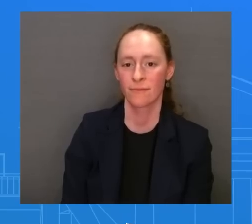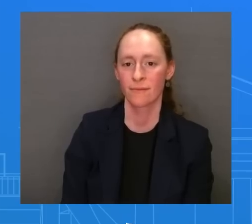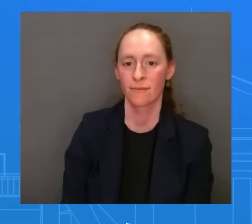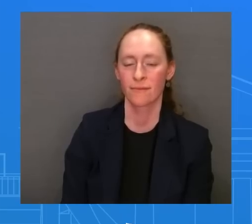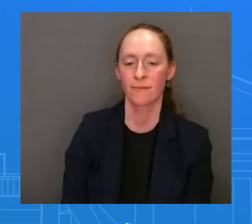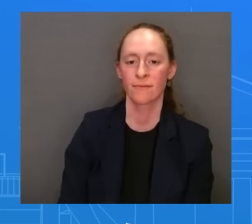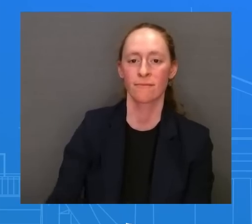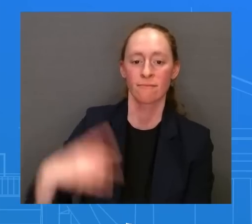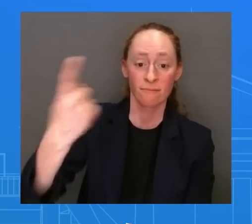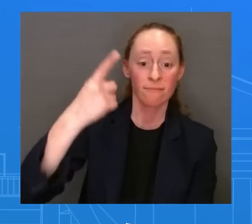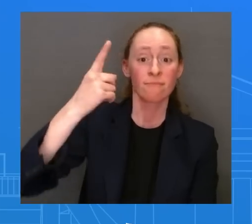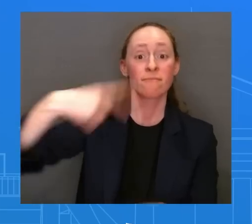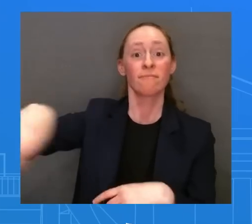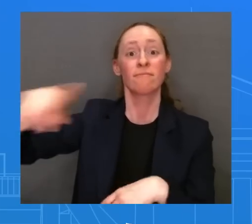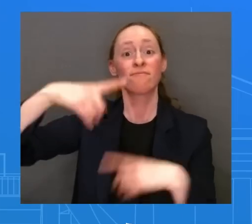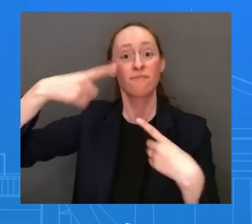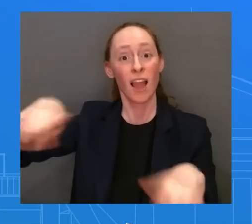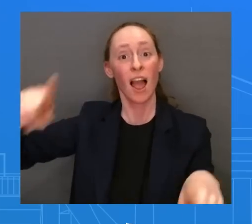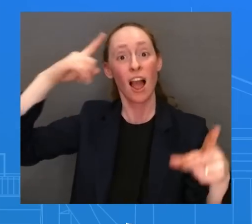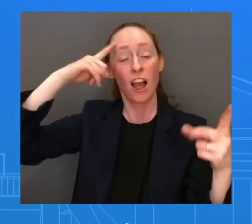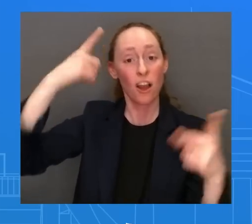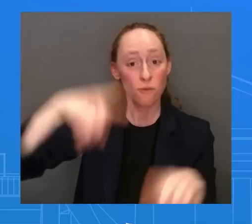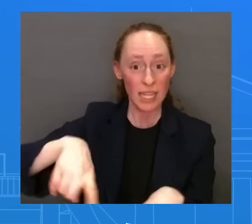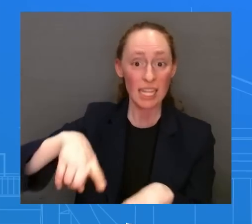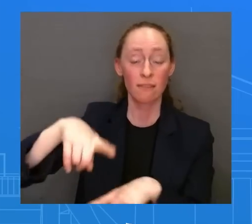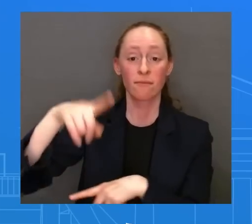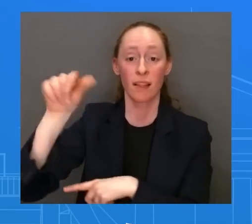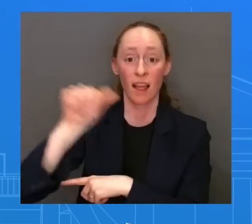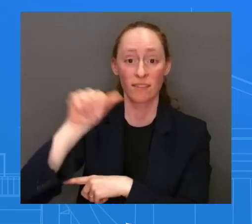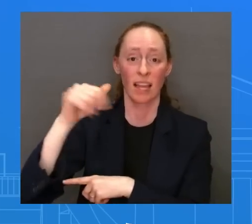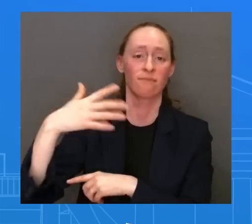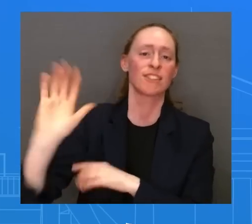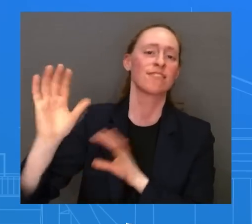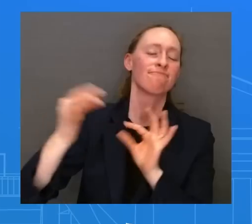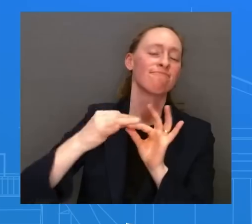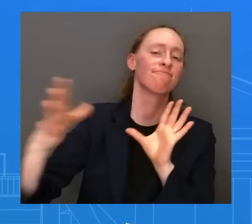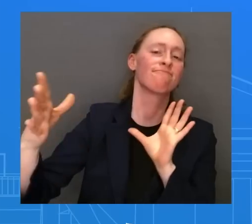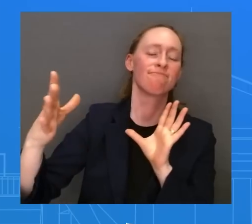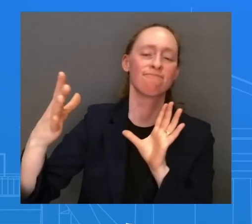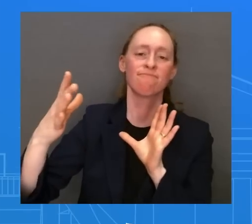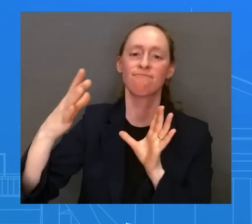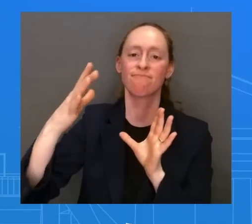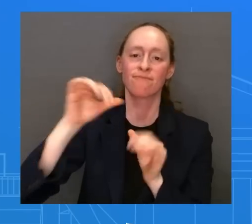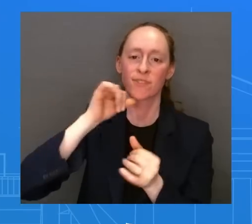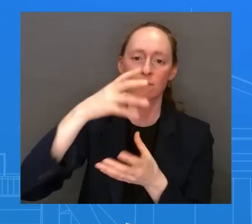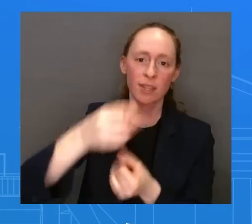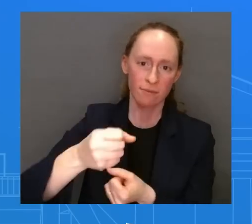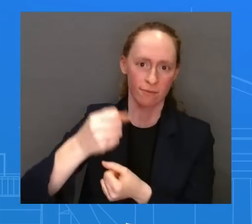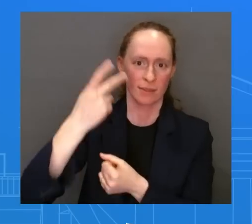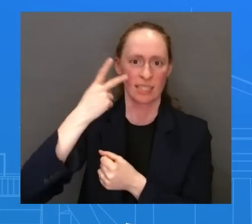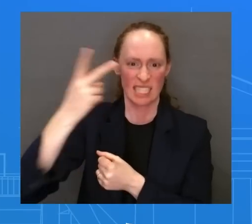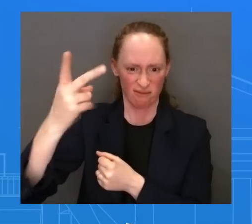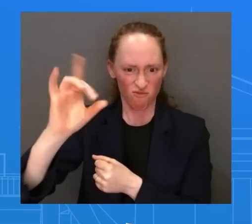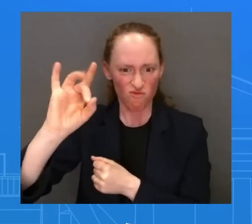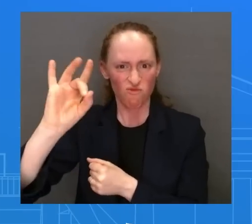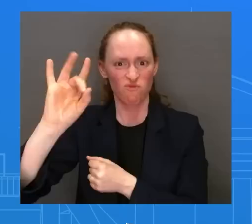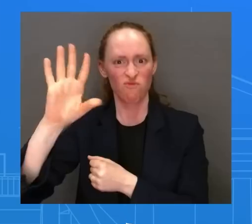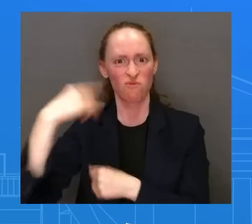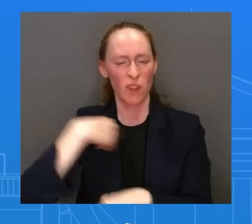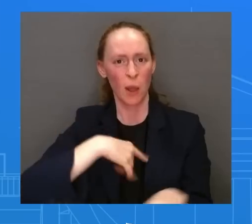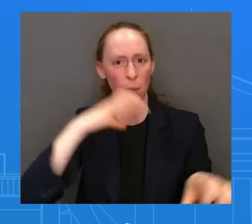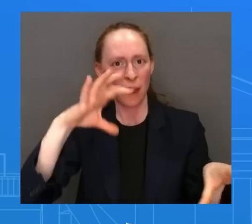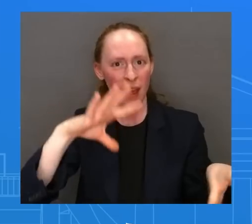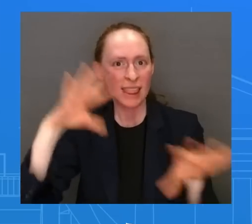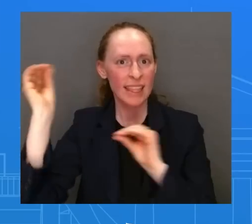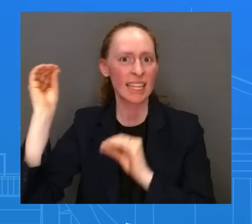clear sign that America was heading for the exits and doing so in a hurry and it had a dramatic effect on The Afghan National Security